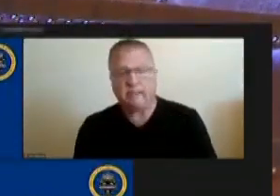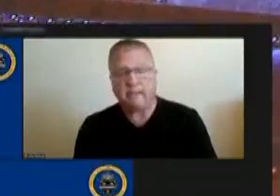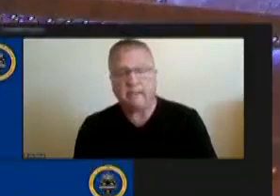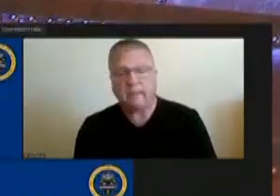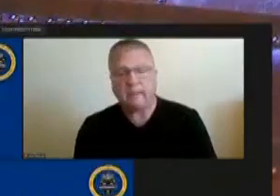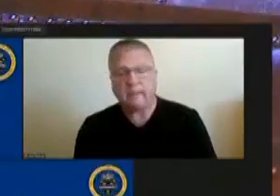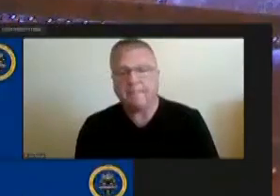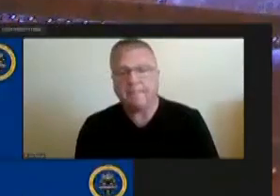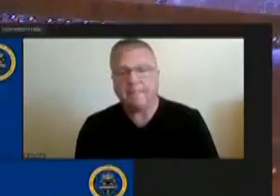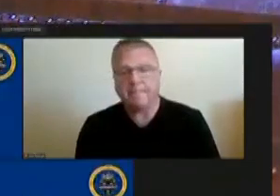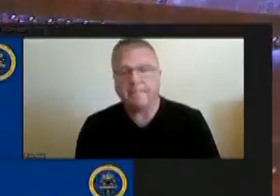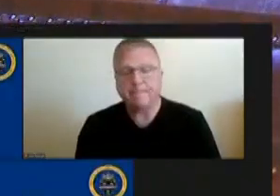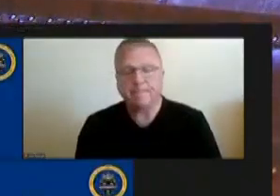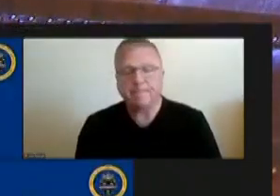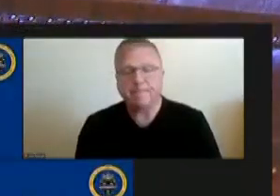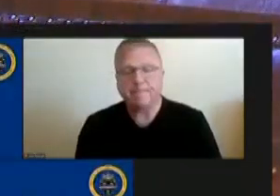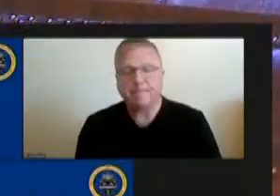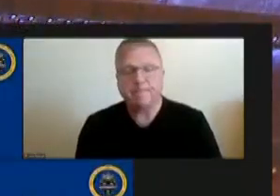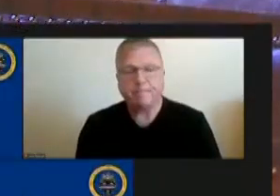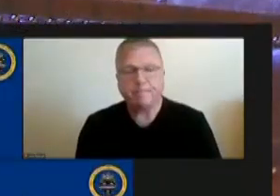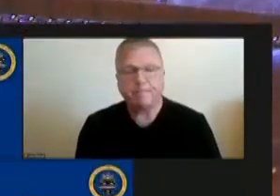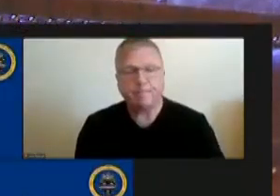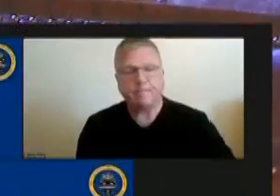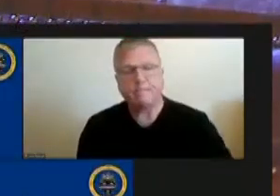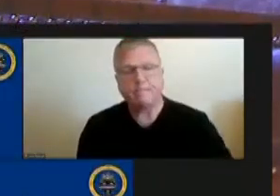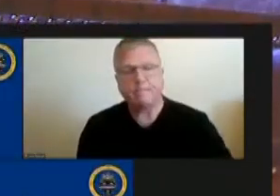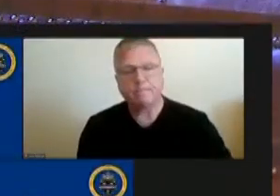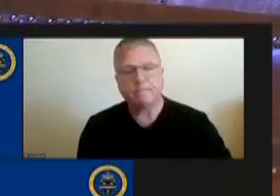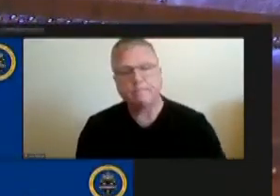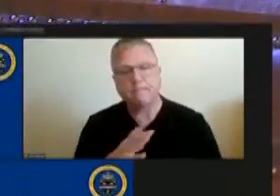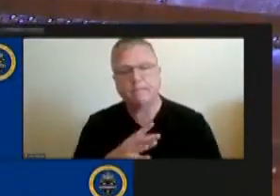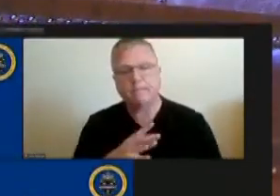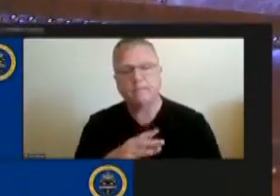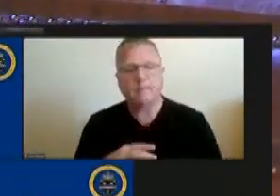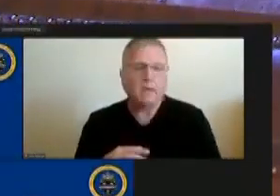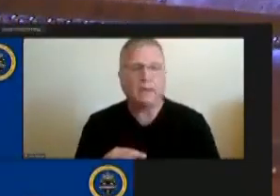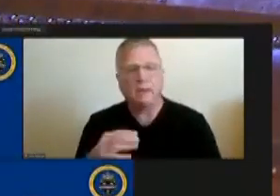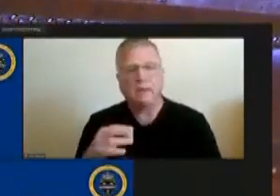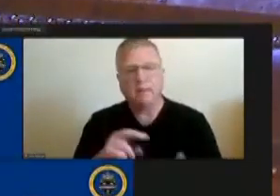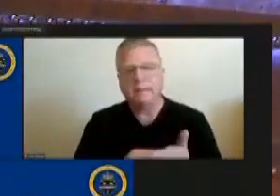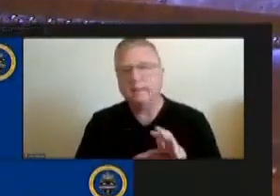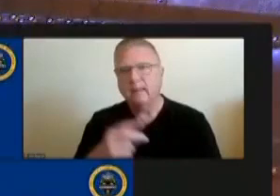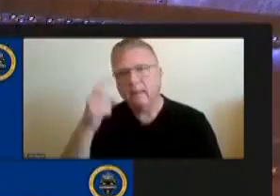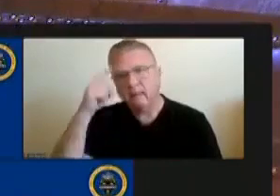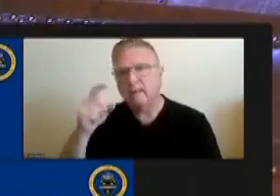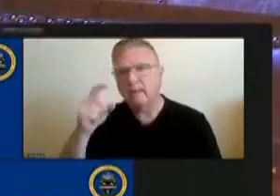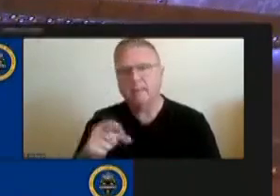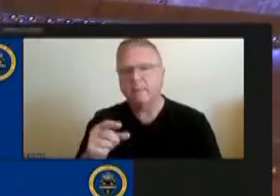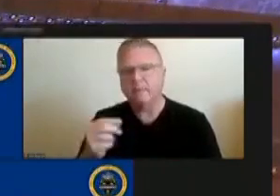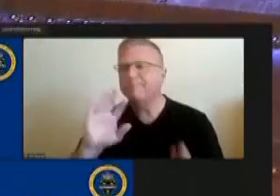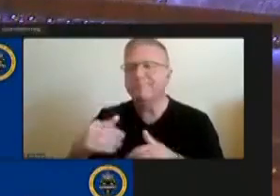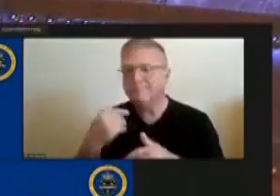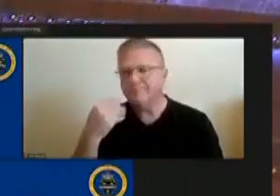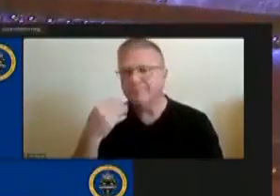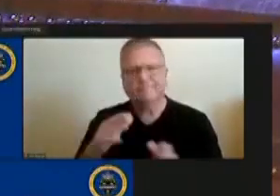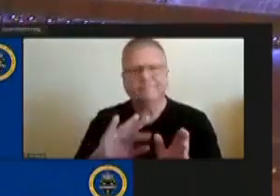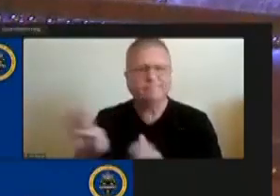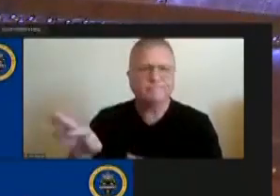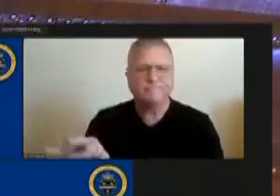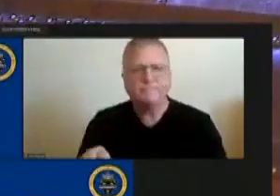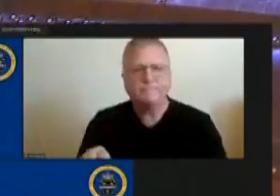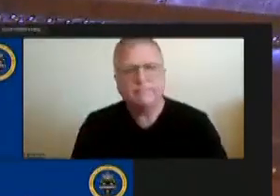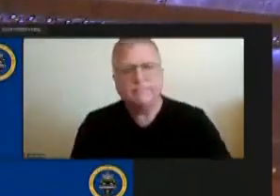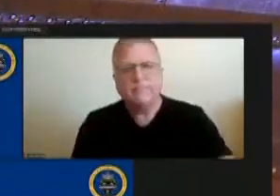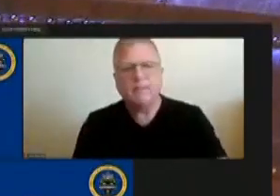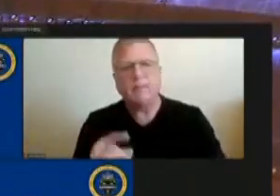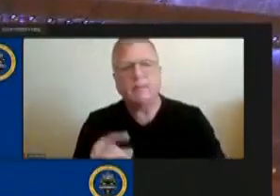All right. No, I mean, I think you even have to, that's fine. All right. Our first order of